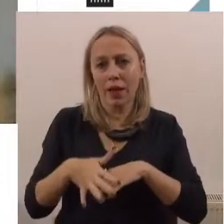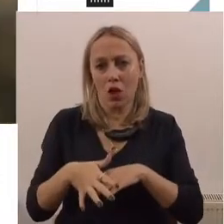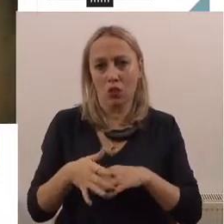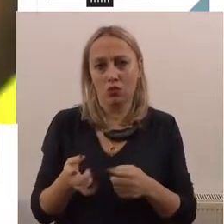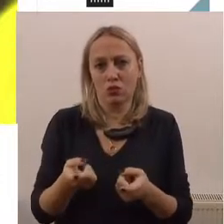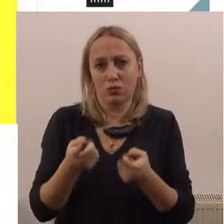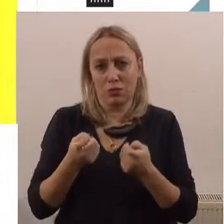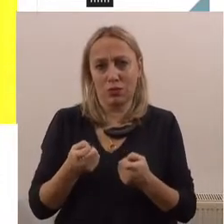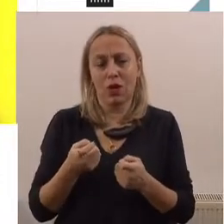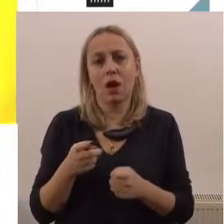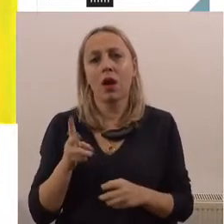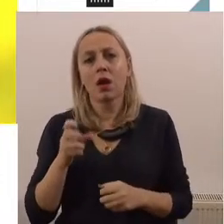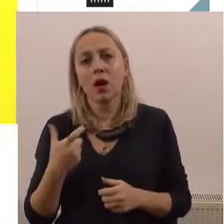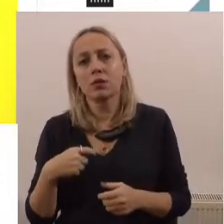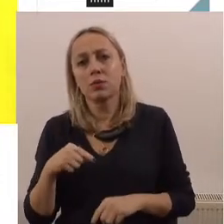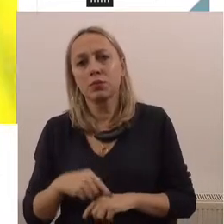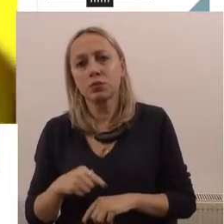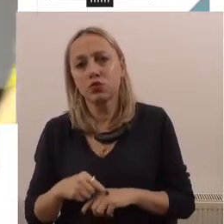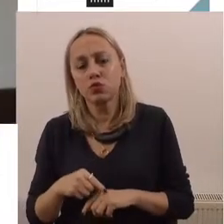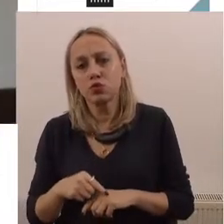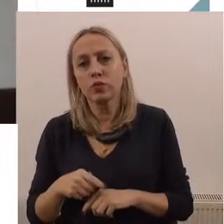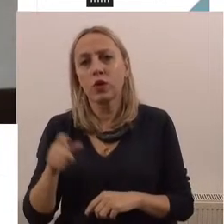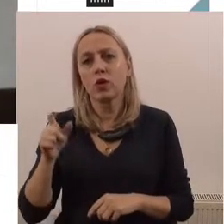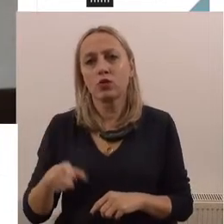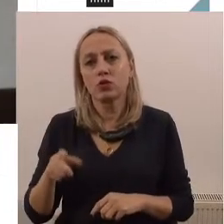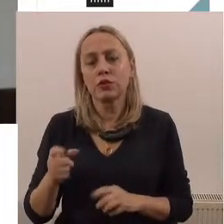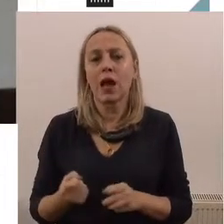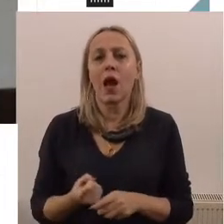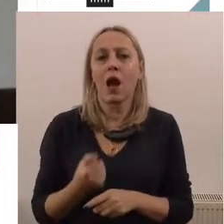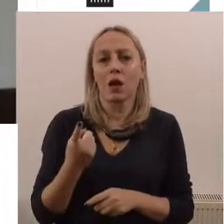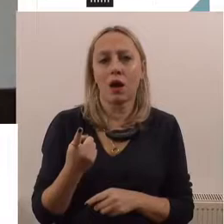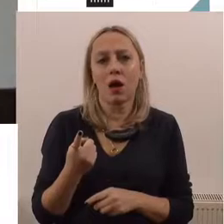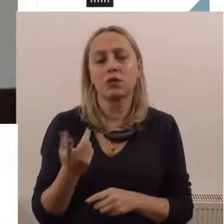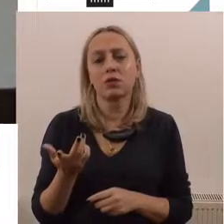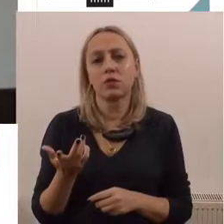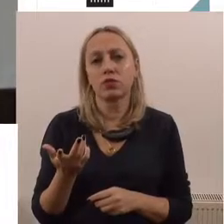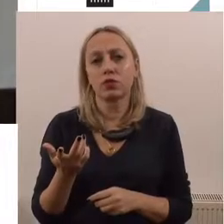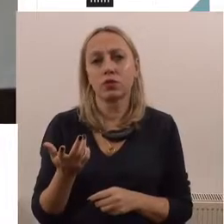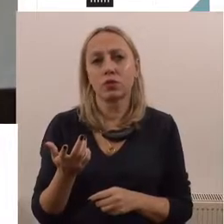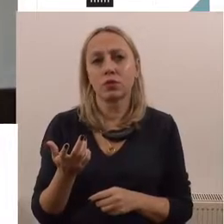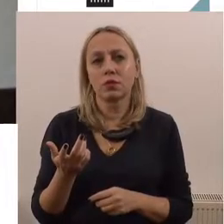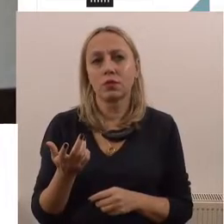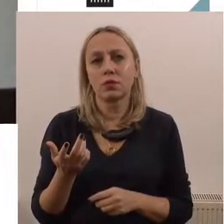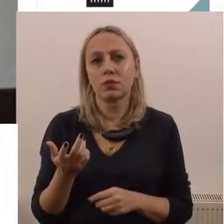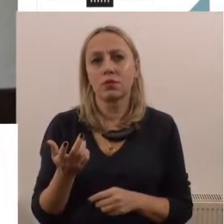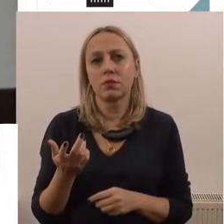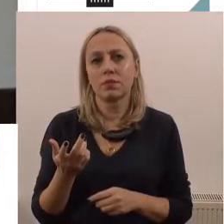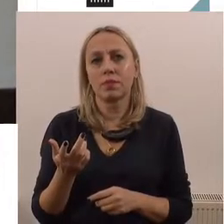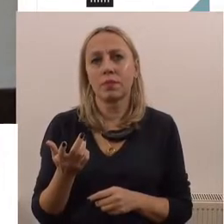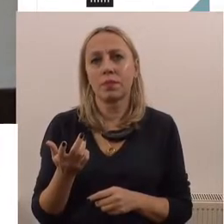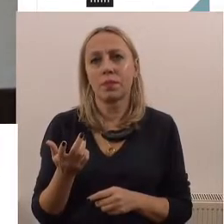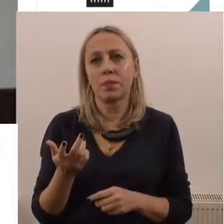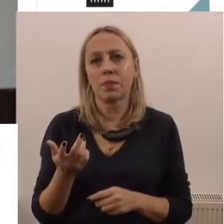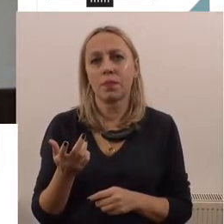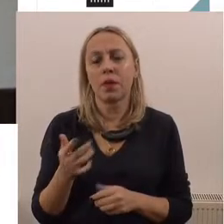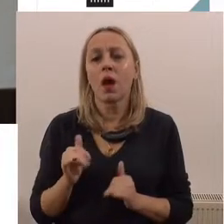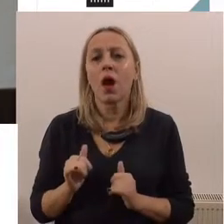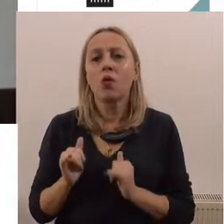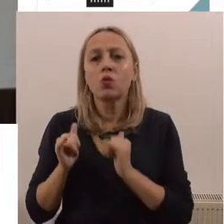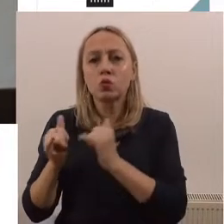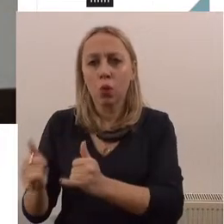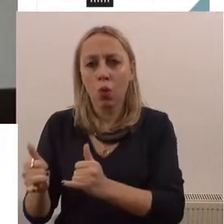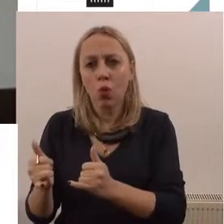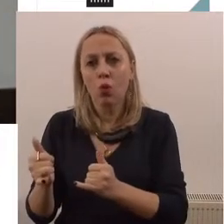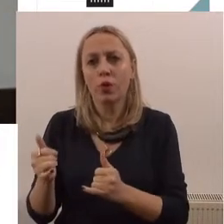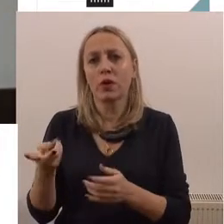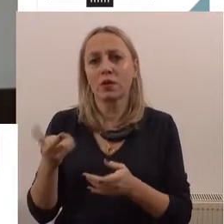been often thinking about reverse inclusion and how people who cater for the people with special needs